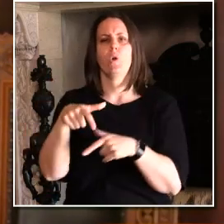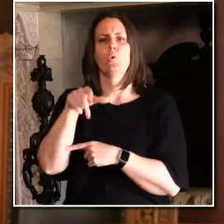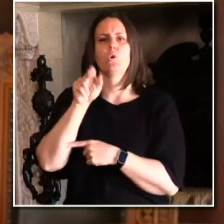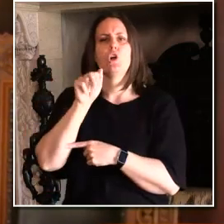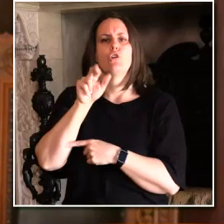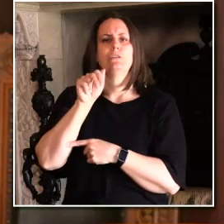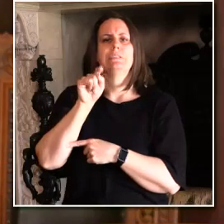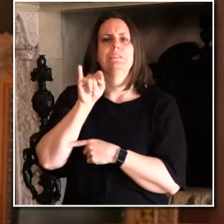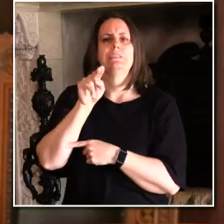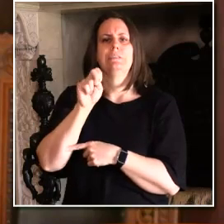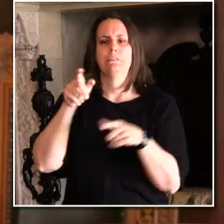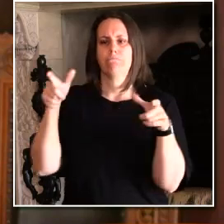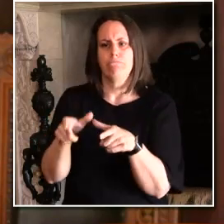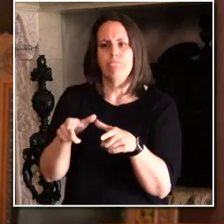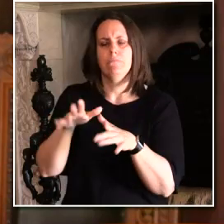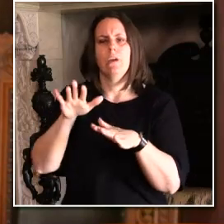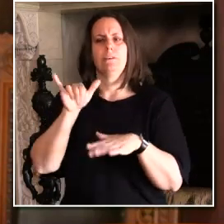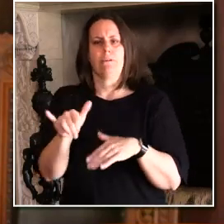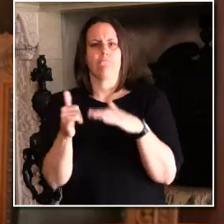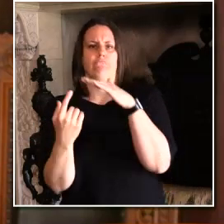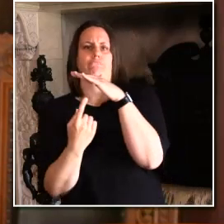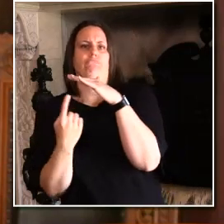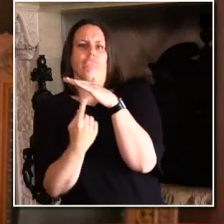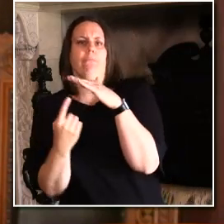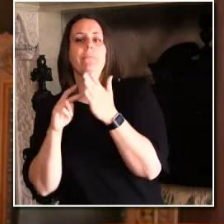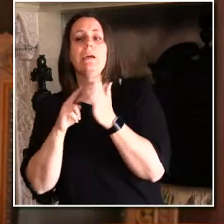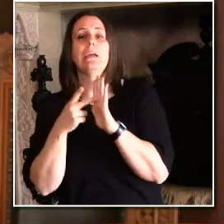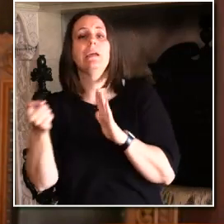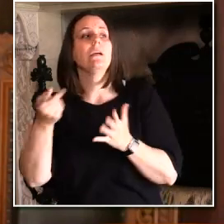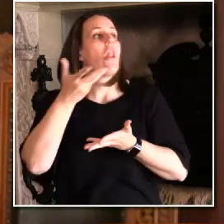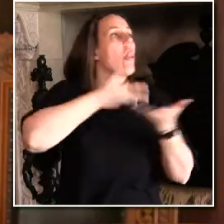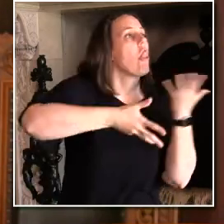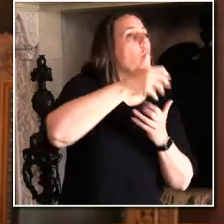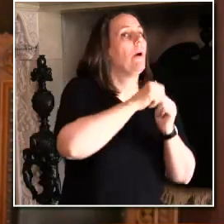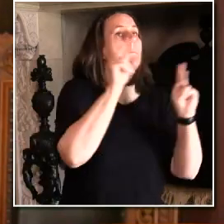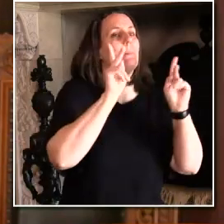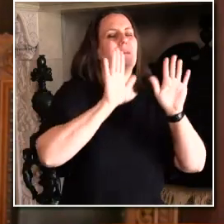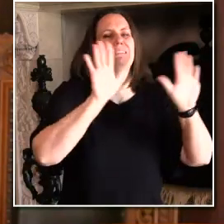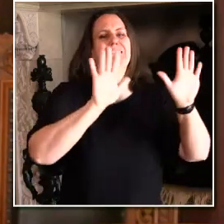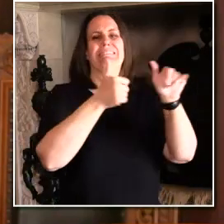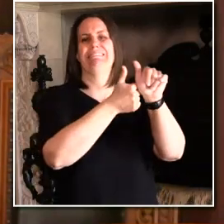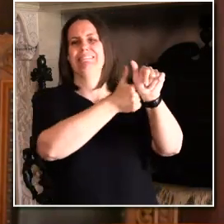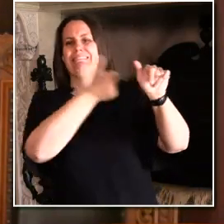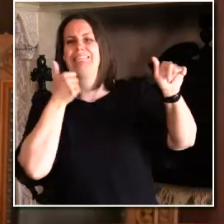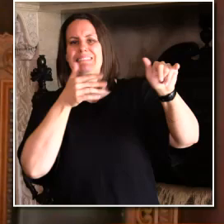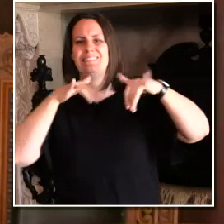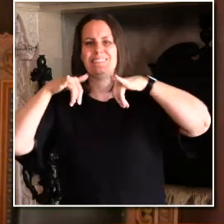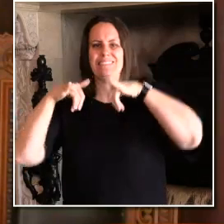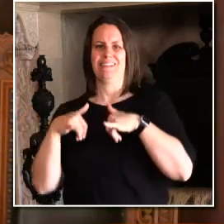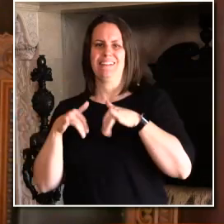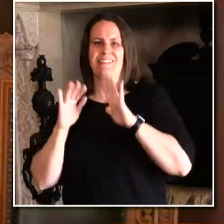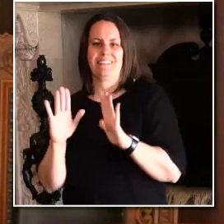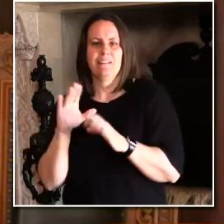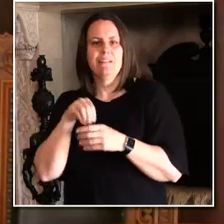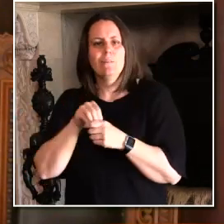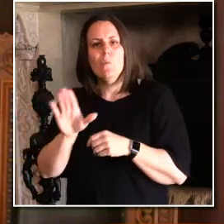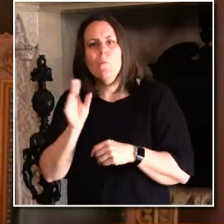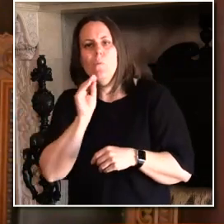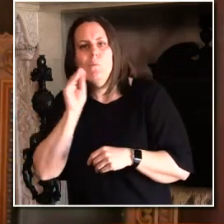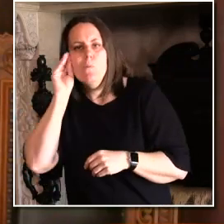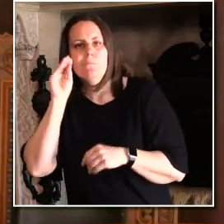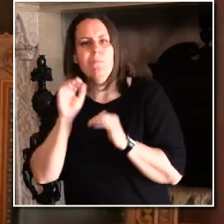additional things beyond safer at home, and also trying to limit contact even with those in their household during that quarantine period if